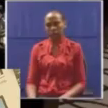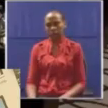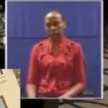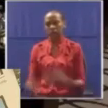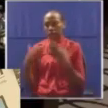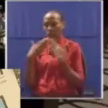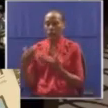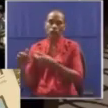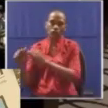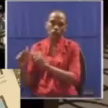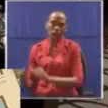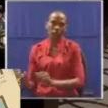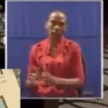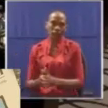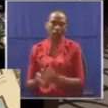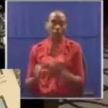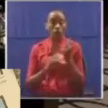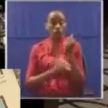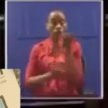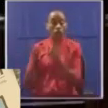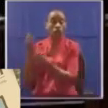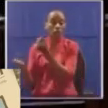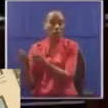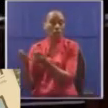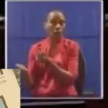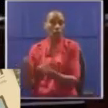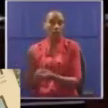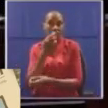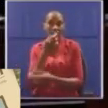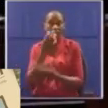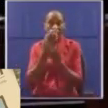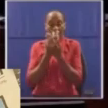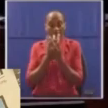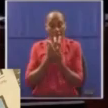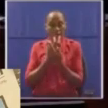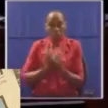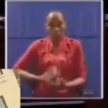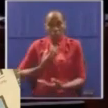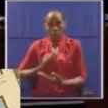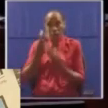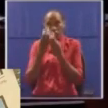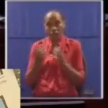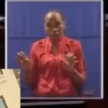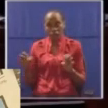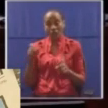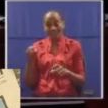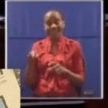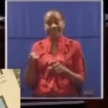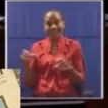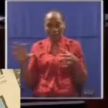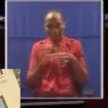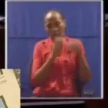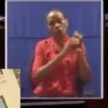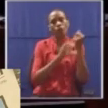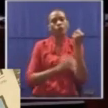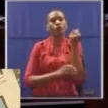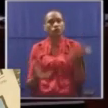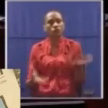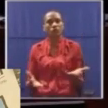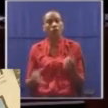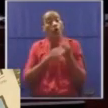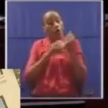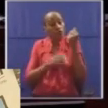Thank you, Chairperson. Chairperson, the Constitutional Court held that freedom of expression lies at the heart of a democracy. And the